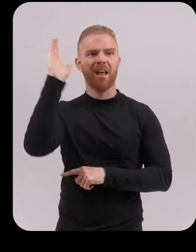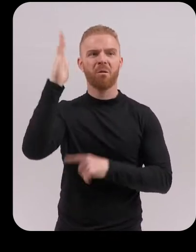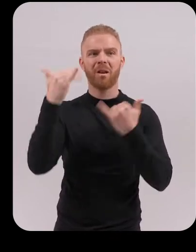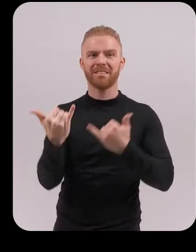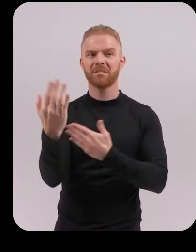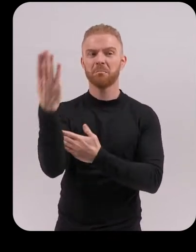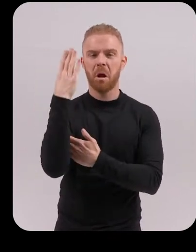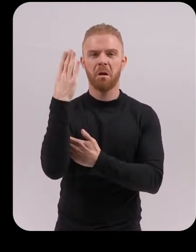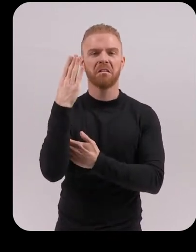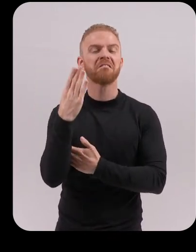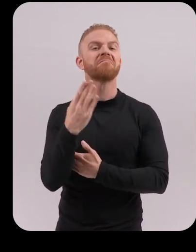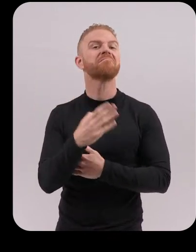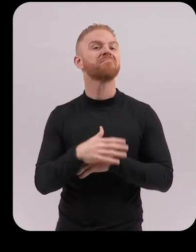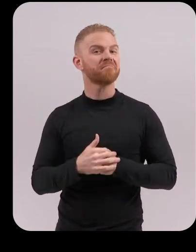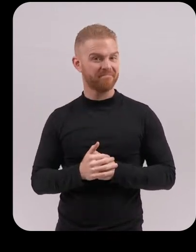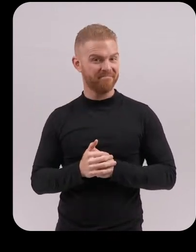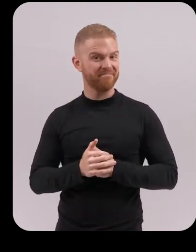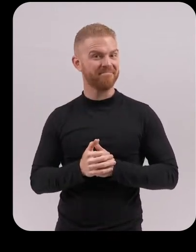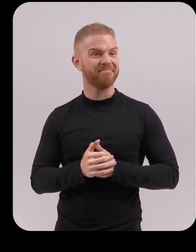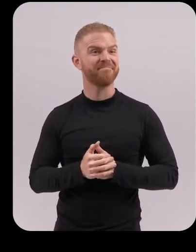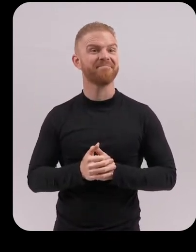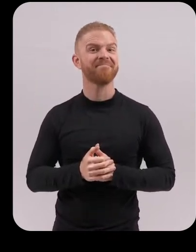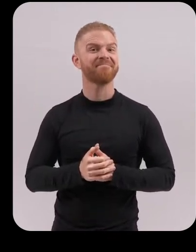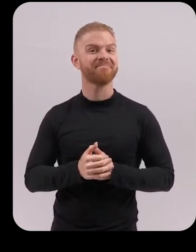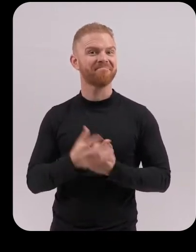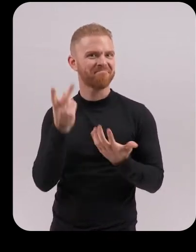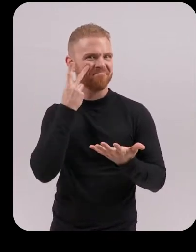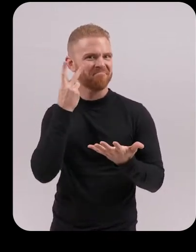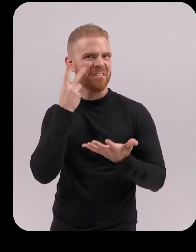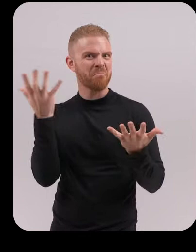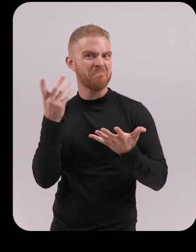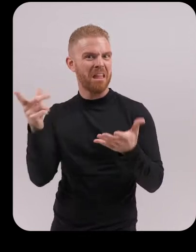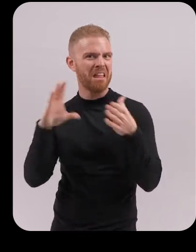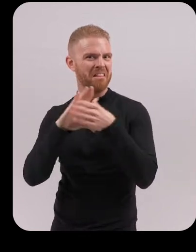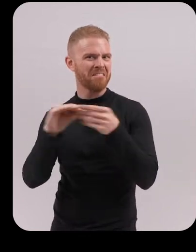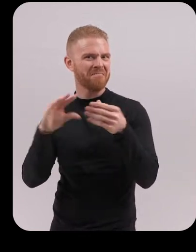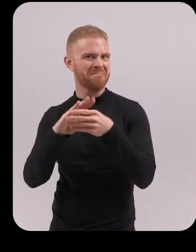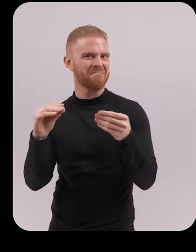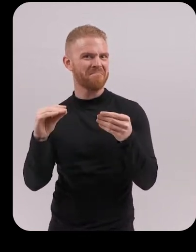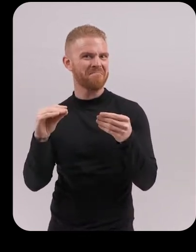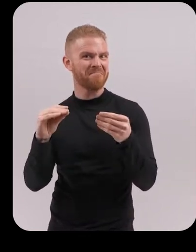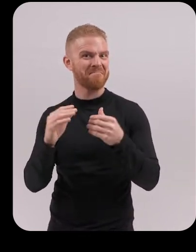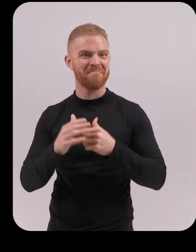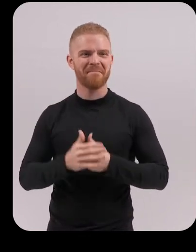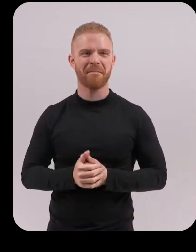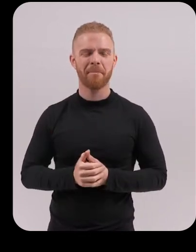morning. Yes. Let's see what it says.